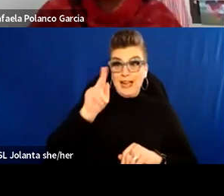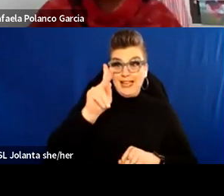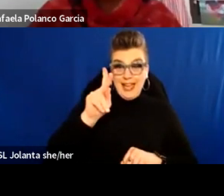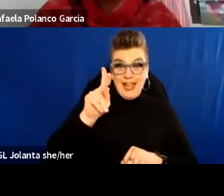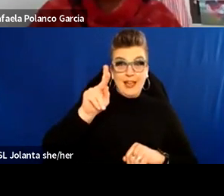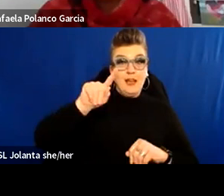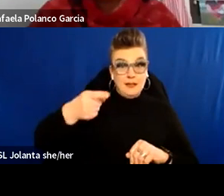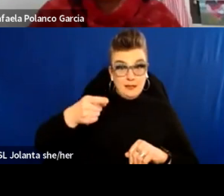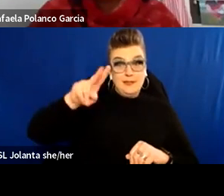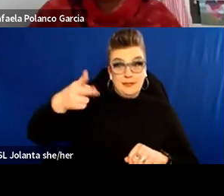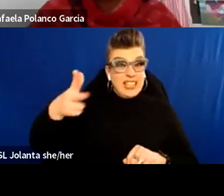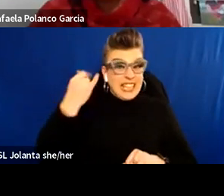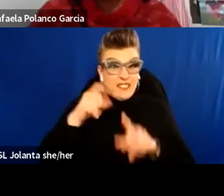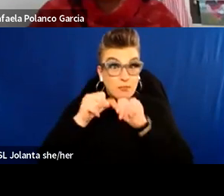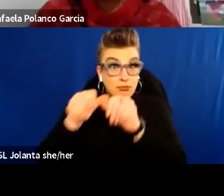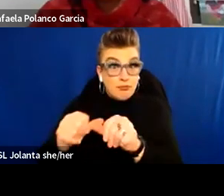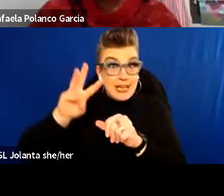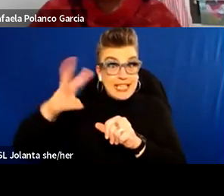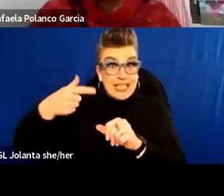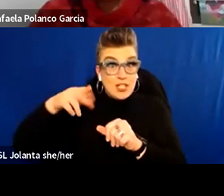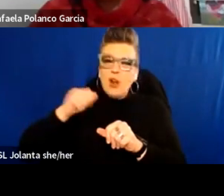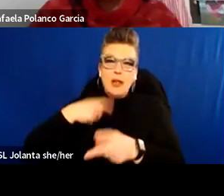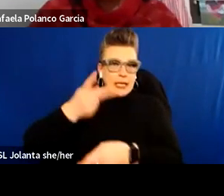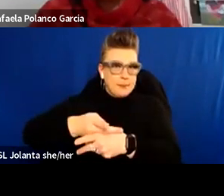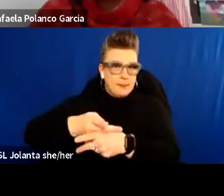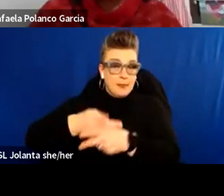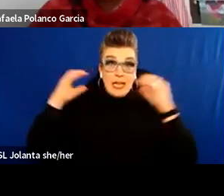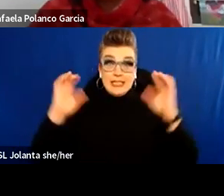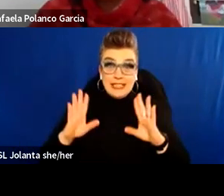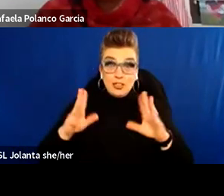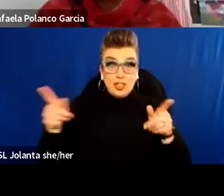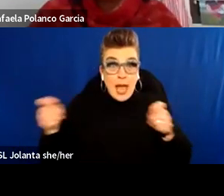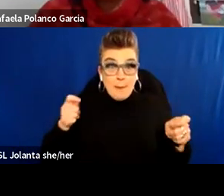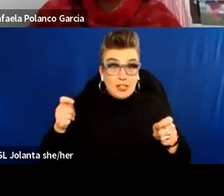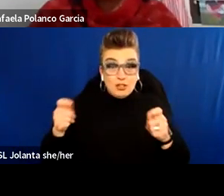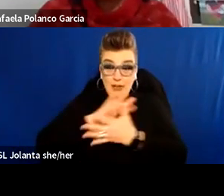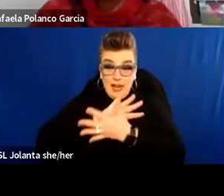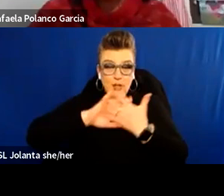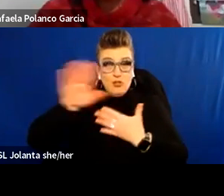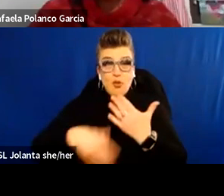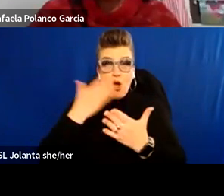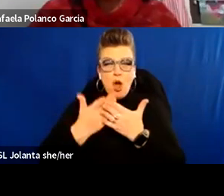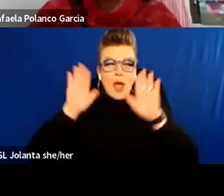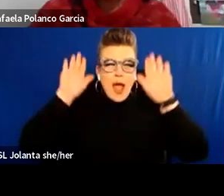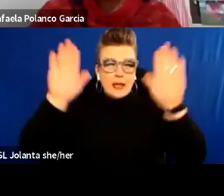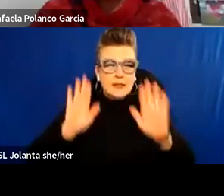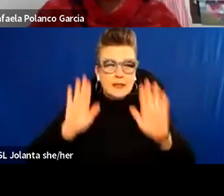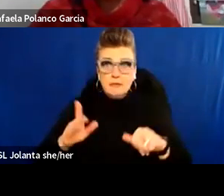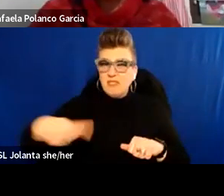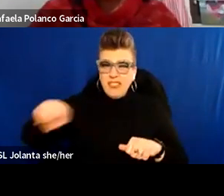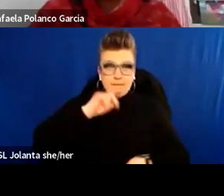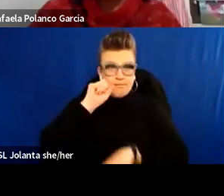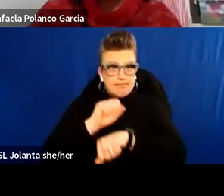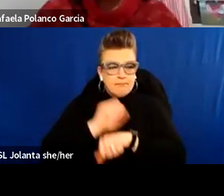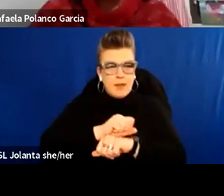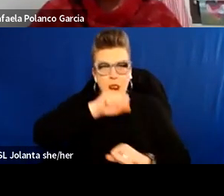grade i would have kept her there the teachers and admin at the school are excellent they love and care about the students and